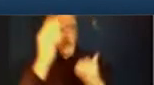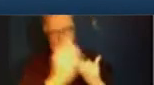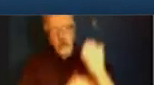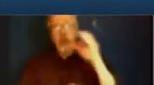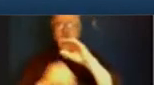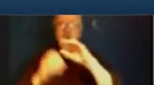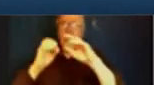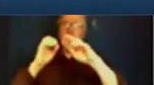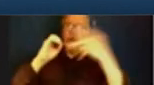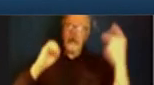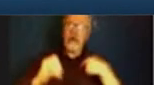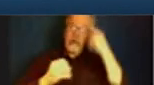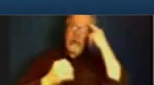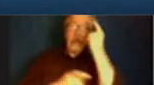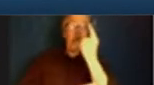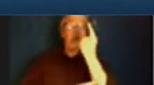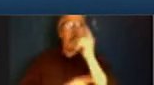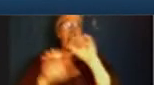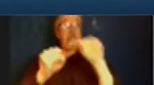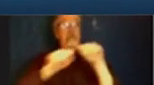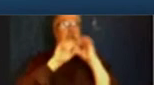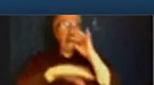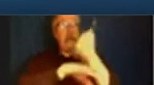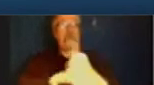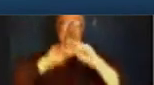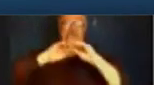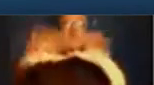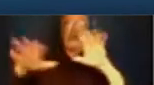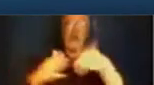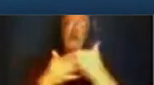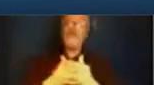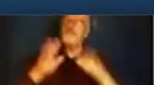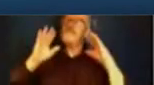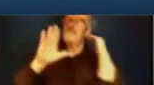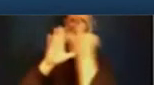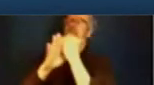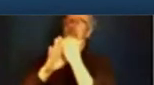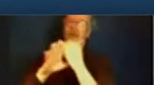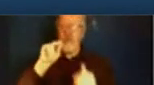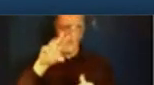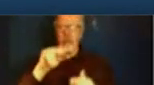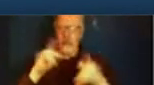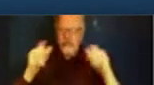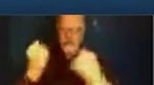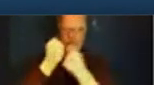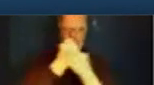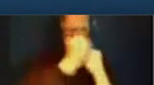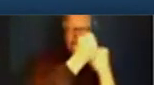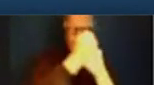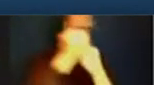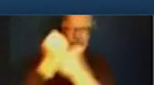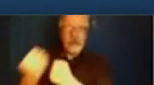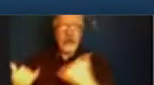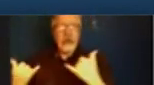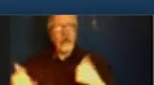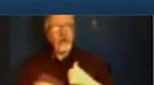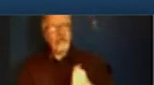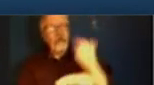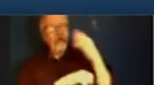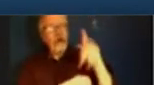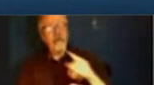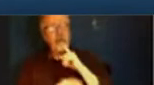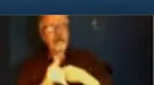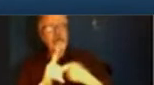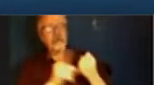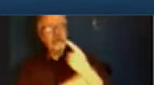Patrick, did you say you had a quick follow-up? I did have a follow-up. It's not related to COVID. Tomorrow is January 6th, Governor. I'm just